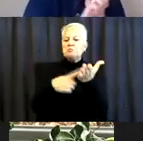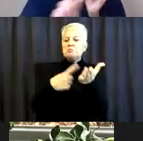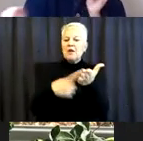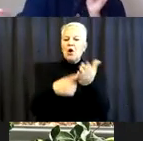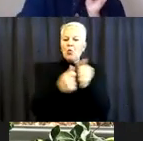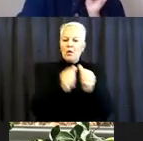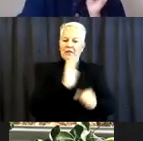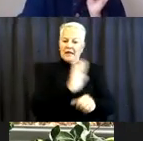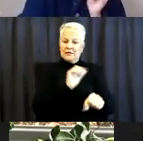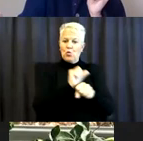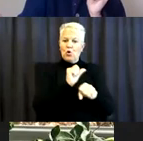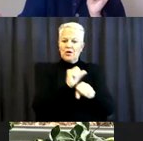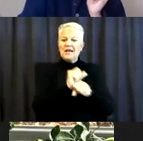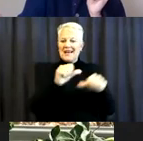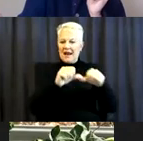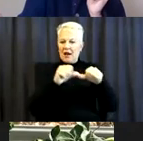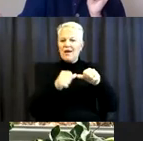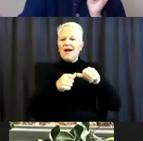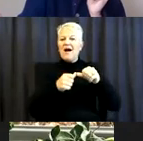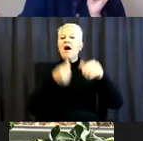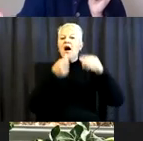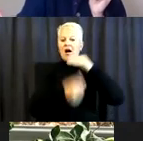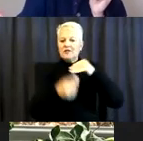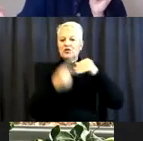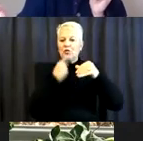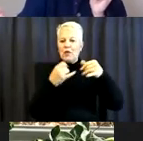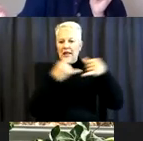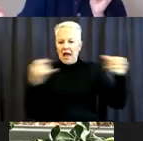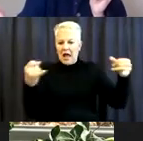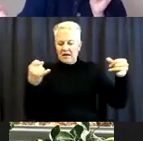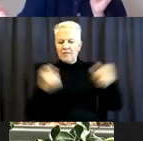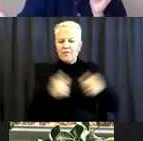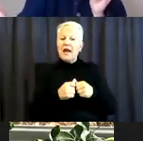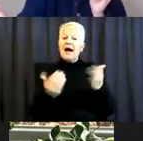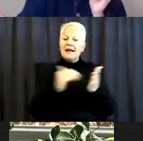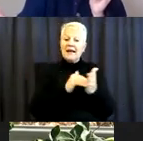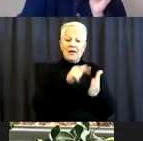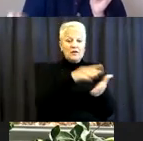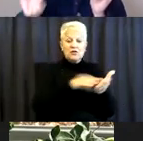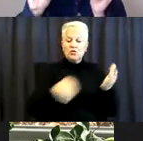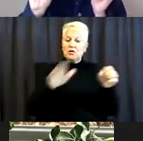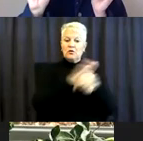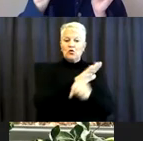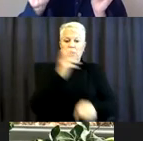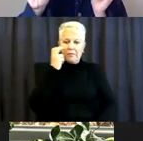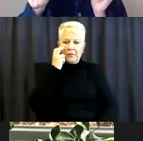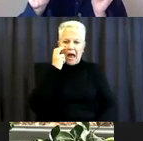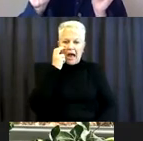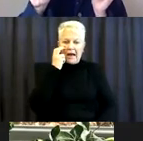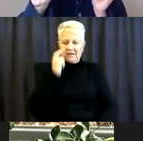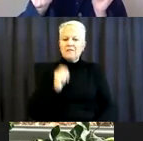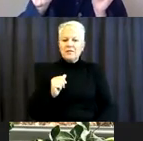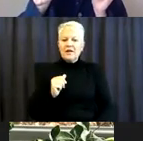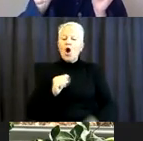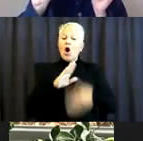that working area underneath the red line for the student. So again, this student is totally blind. This kept all of